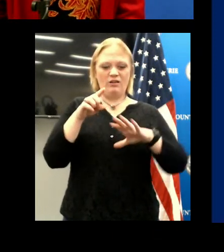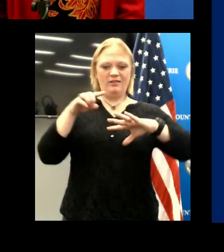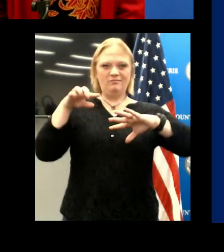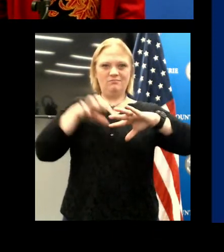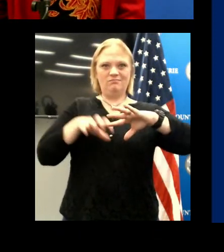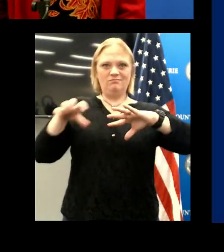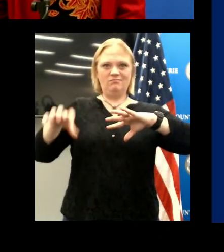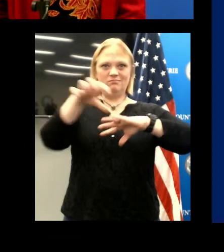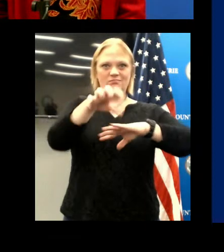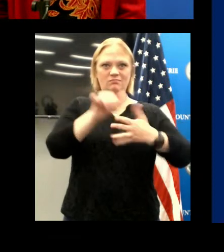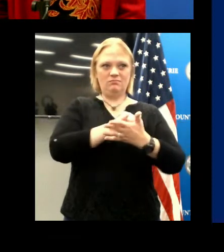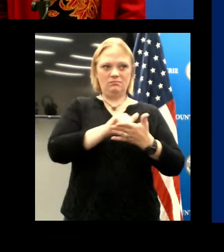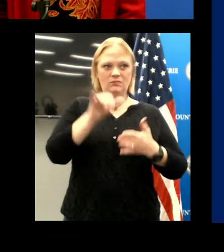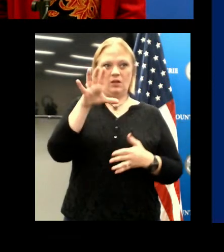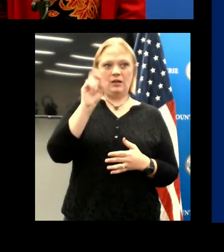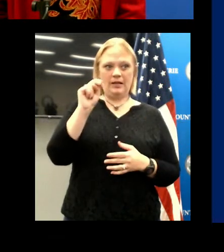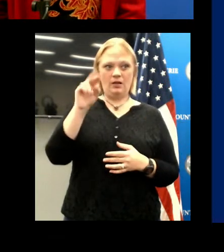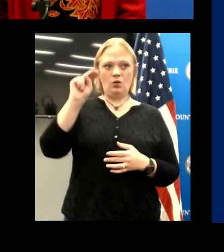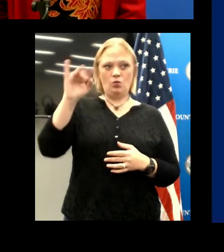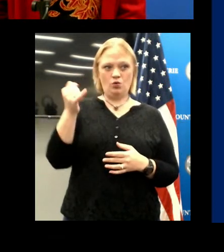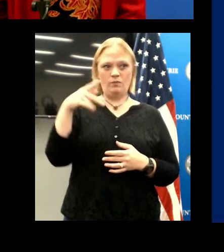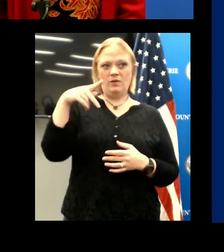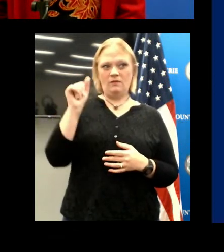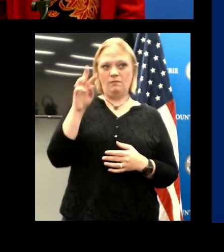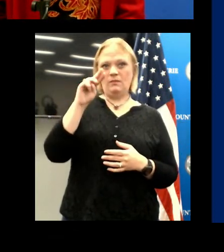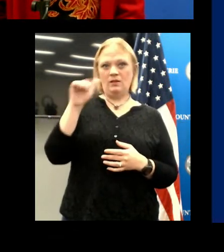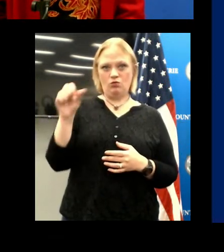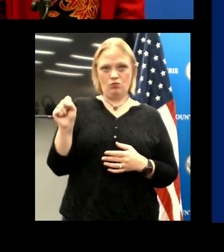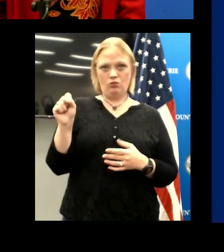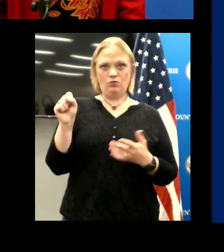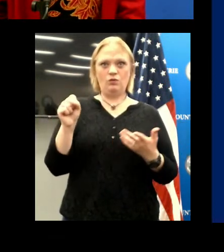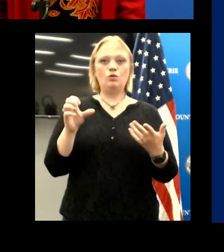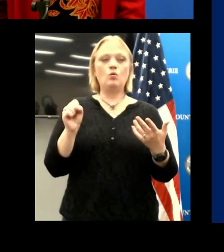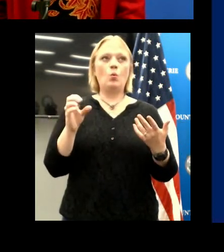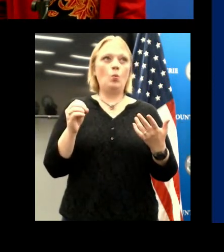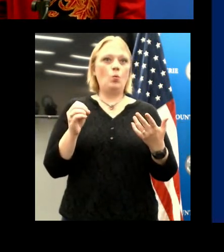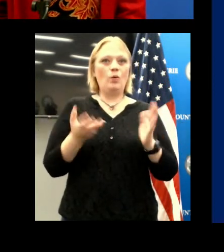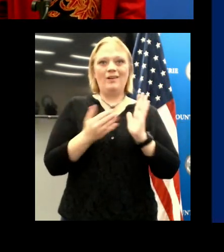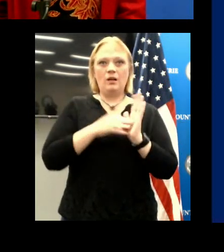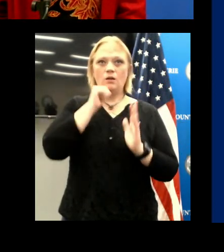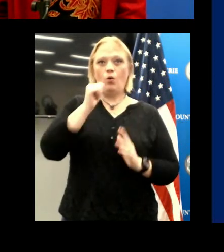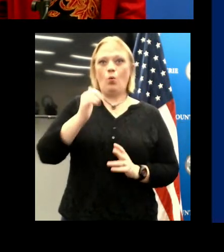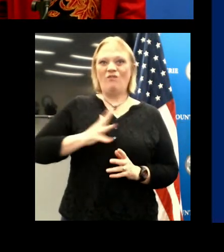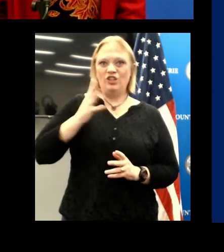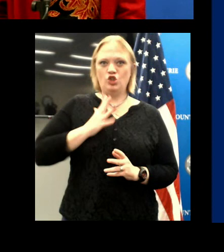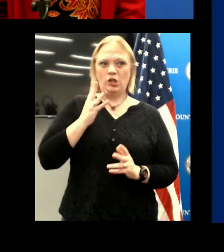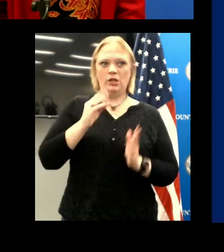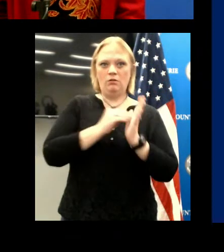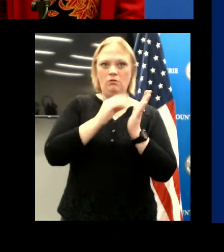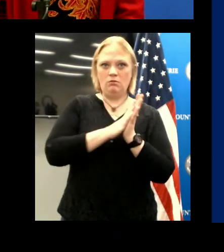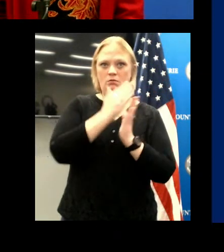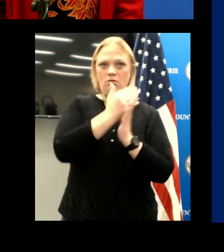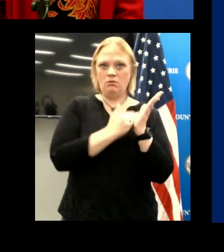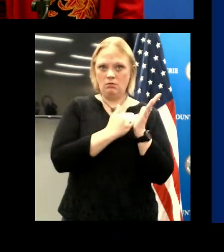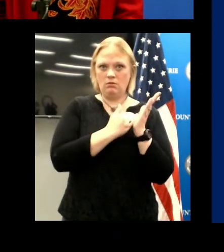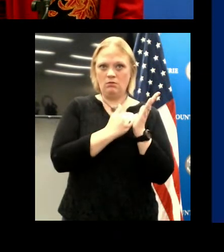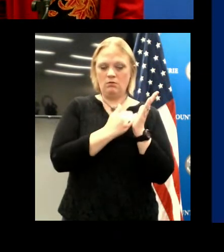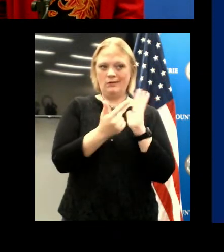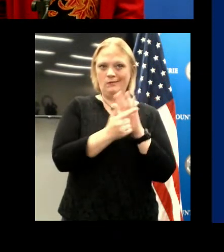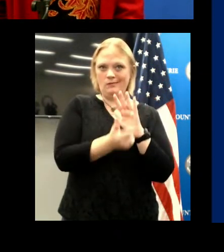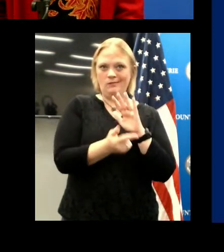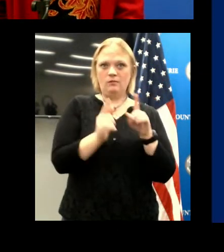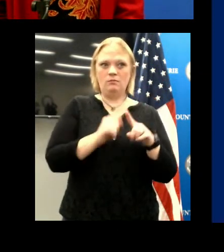so Connecticut, New Jersey, Pennsylvania, and Massachusetts. So again, they're not officially on the travel advisory. However,